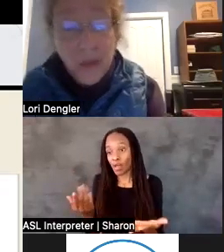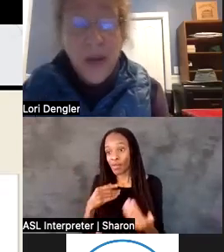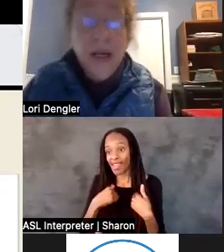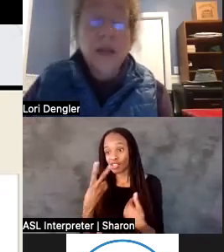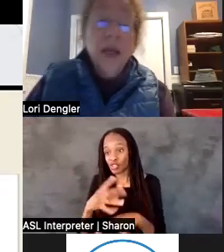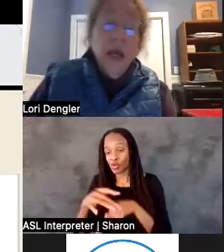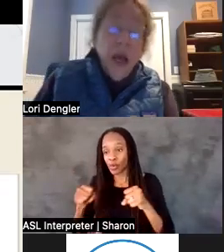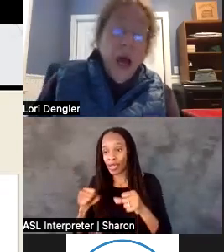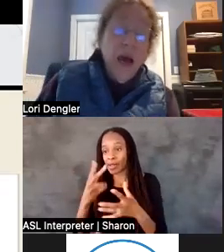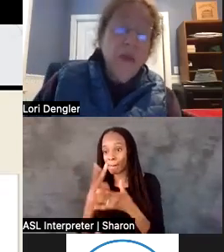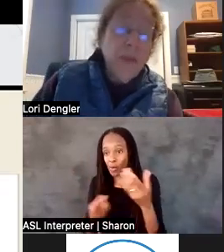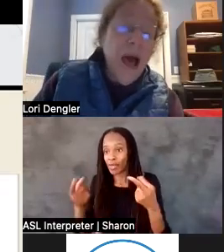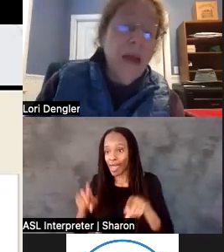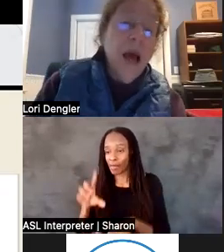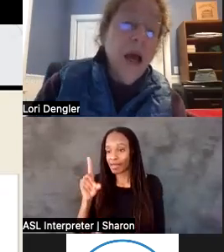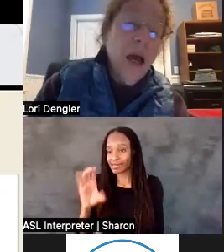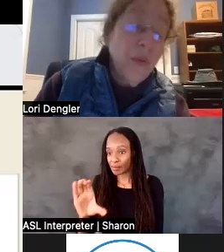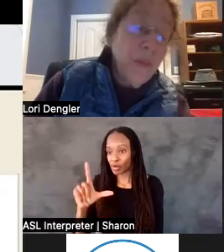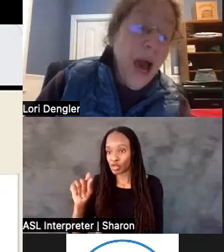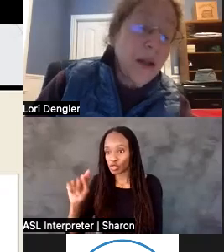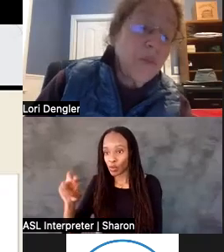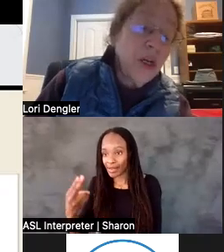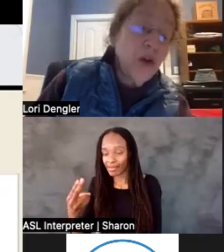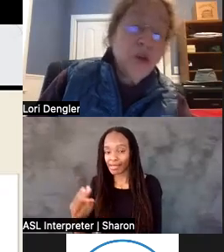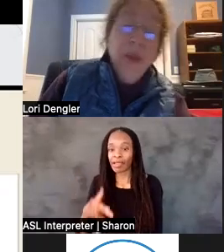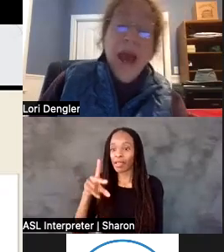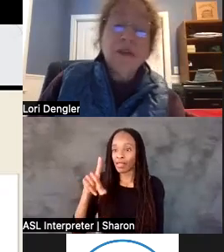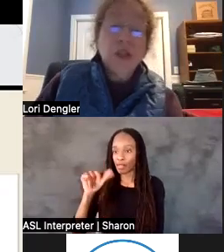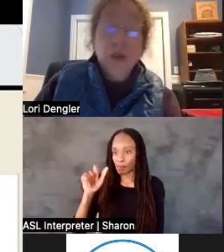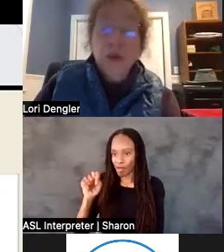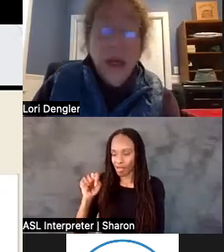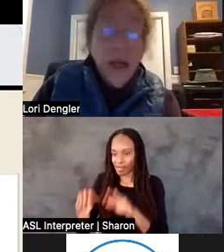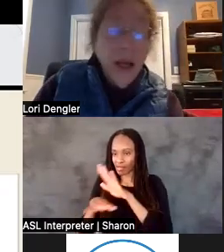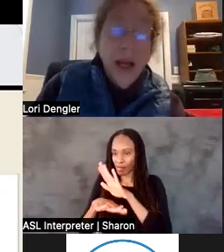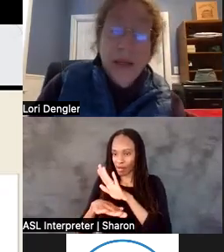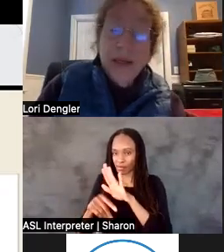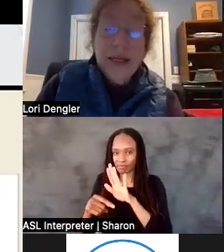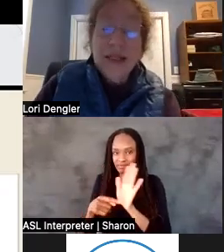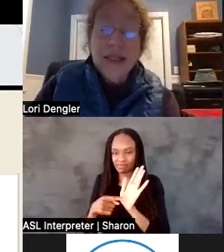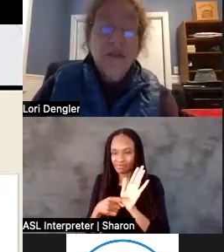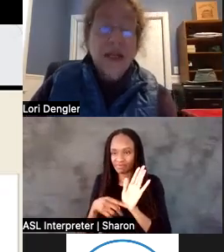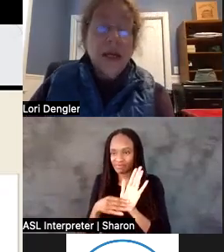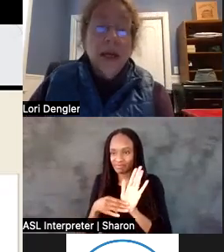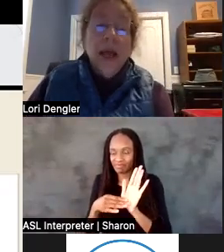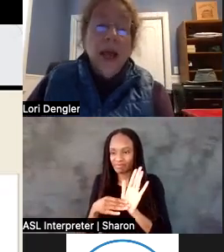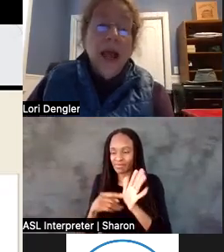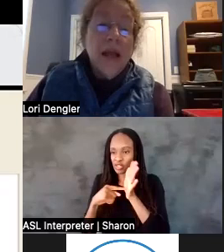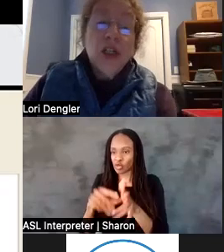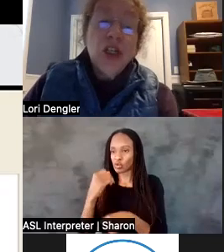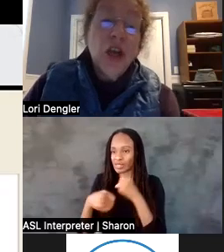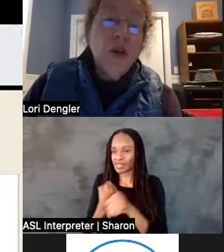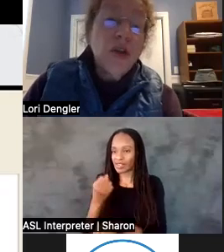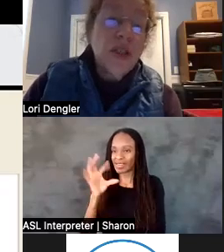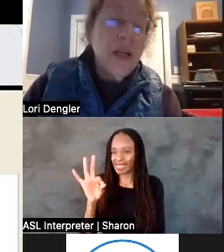December 20th. The plot on the bottom goes back to 1970, and